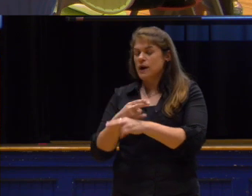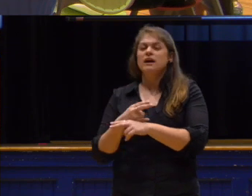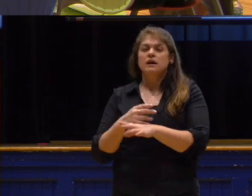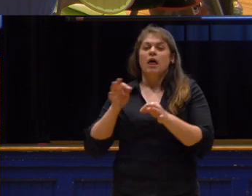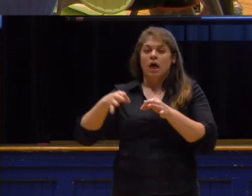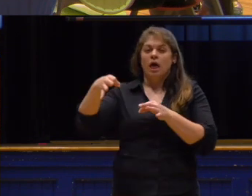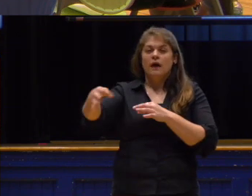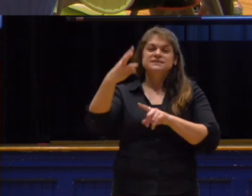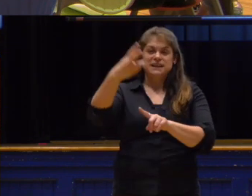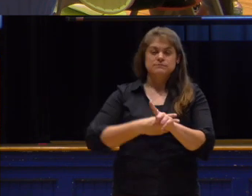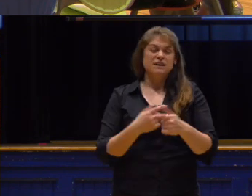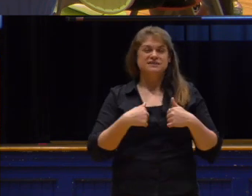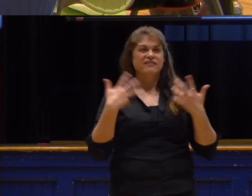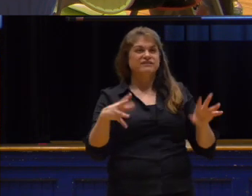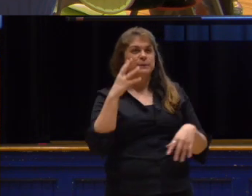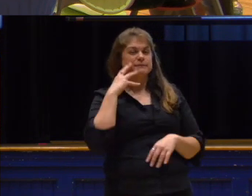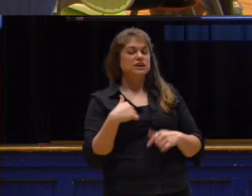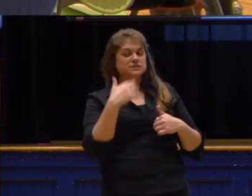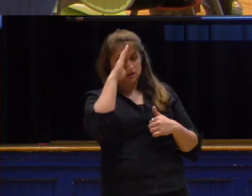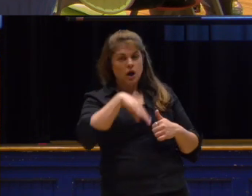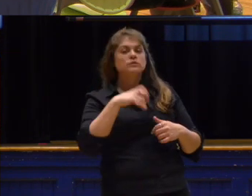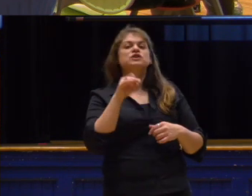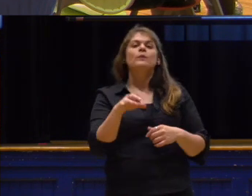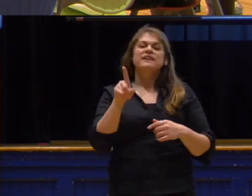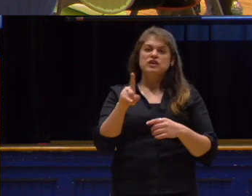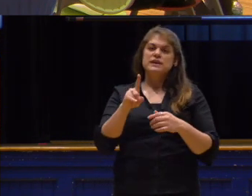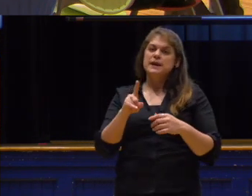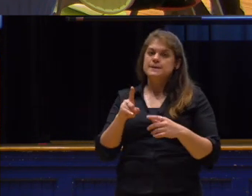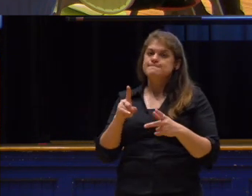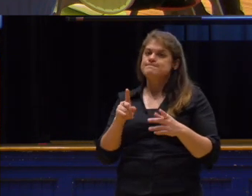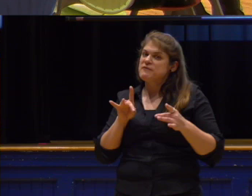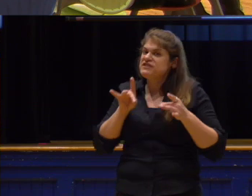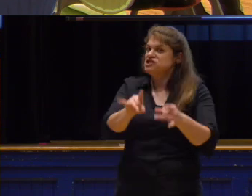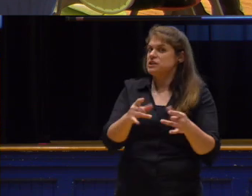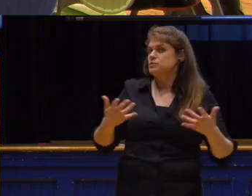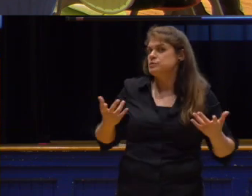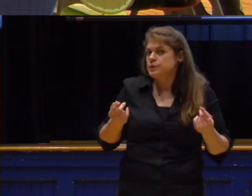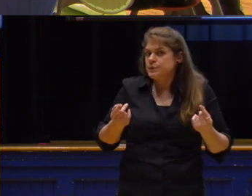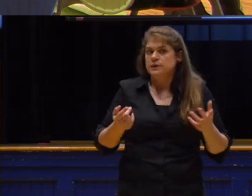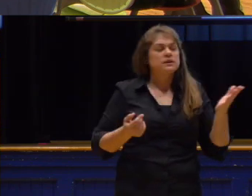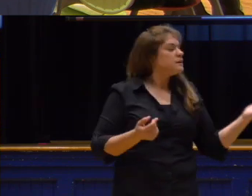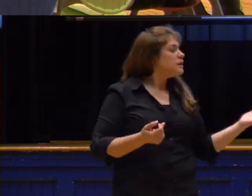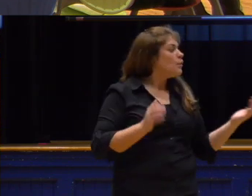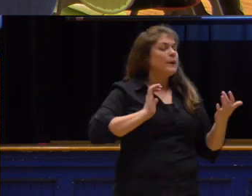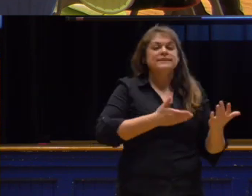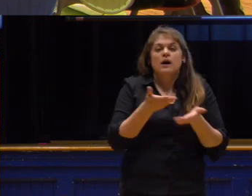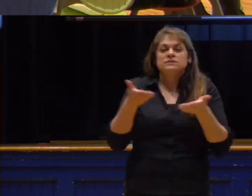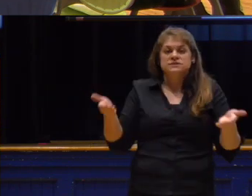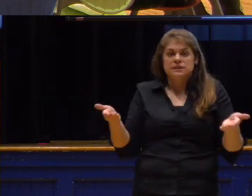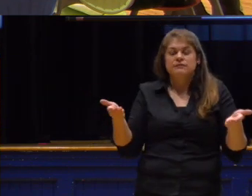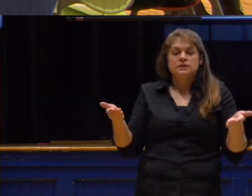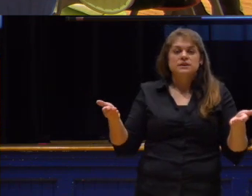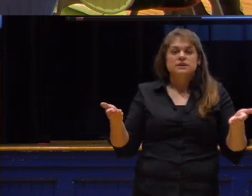insurance. It's a 6-month process, and I know I've been there and done it. So if there's a way to better that, that would be great. And with